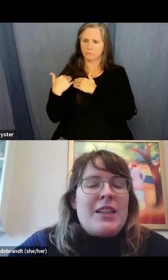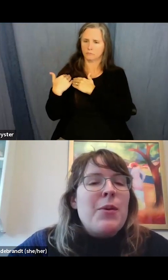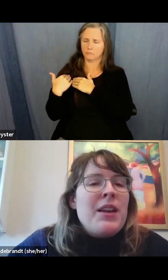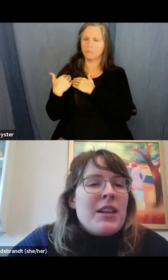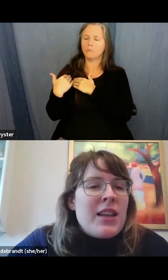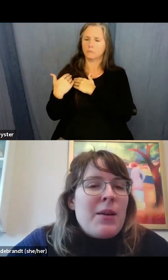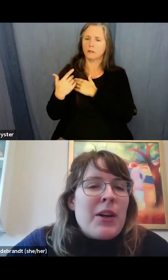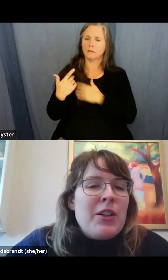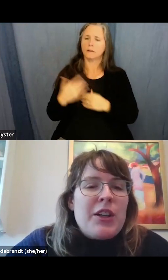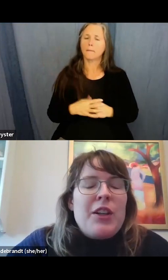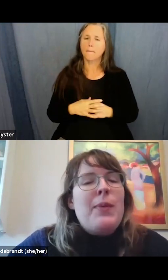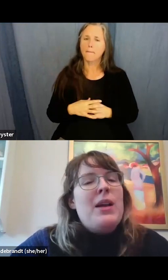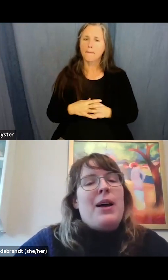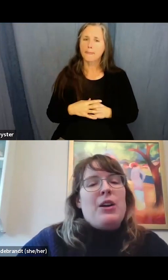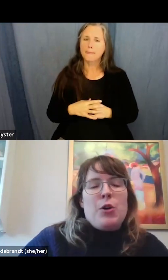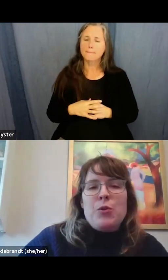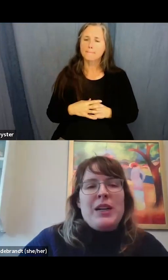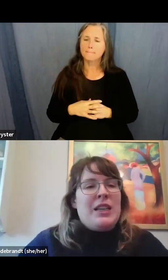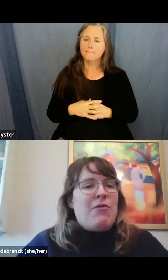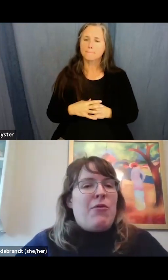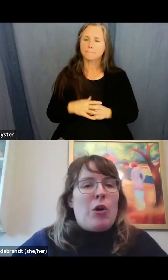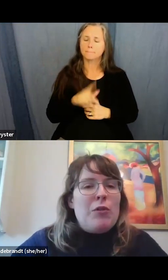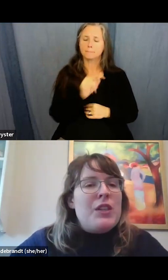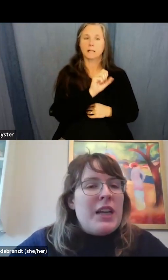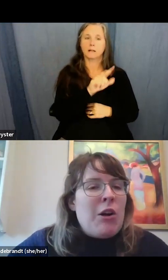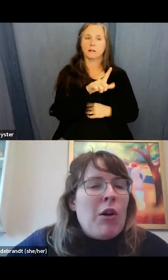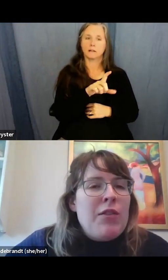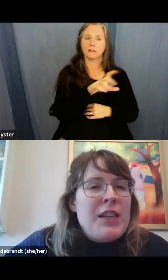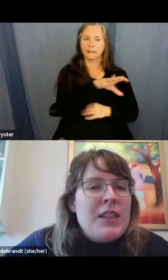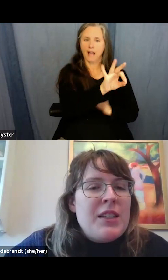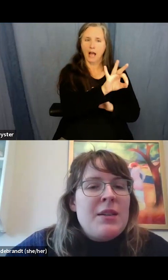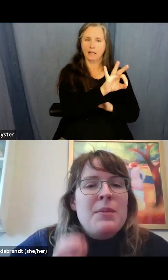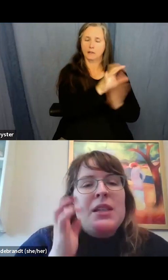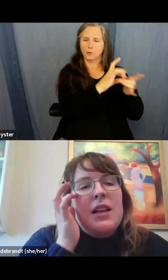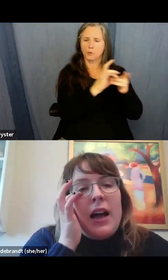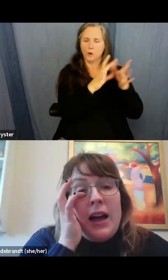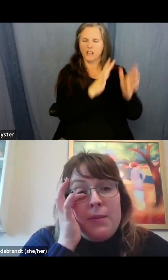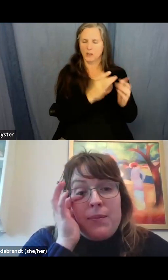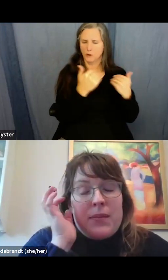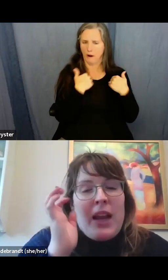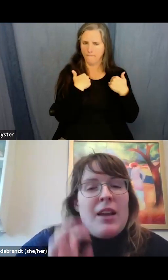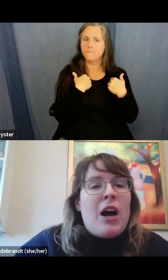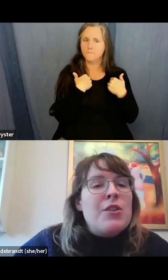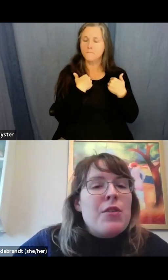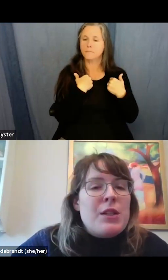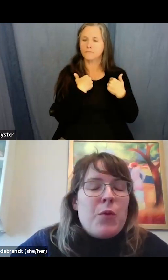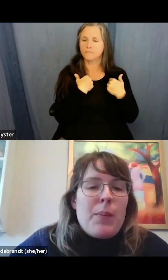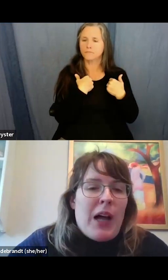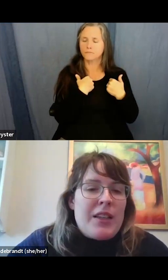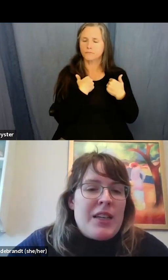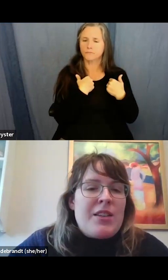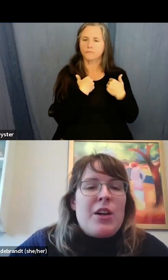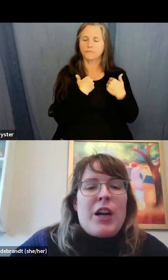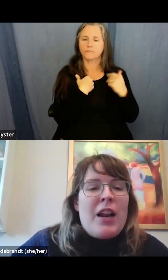All right, so on the next slide, we're going to look a little bit about who is involved in all of these systems. And under these